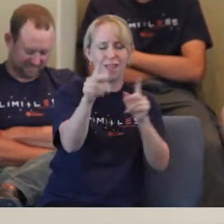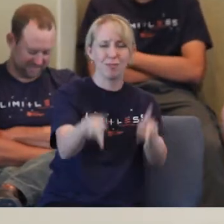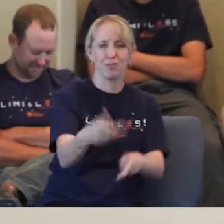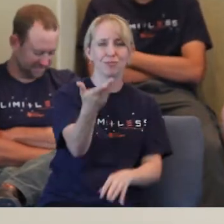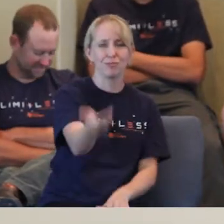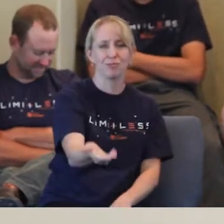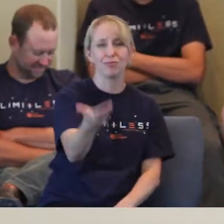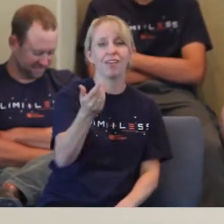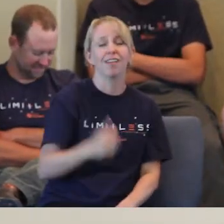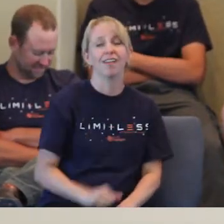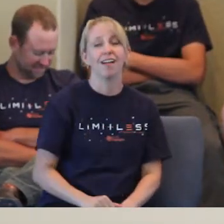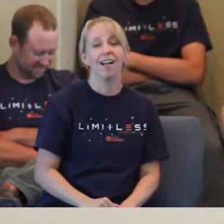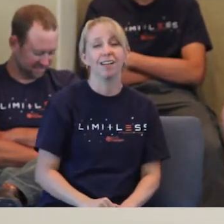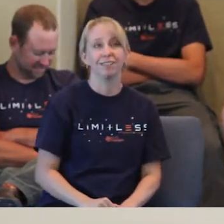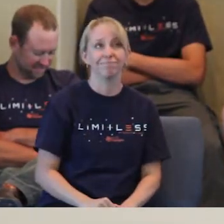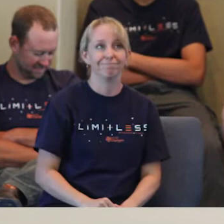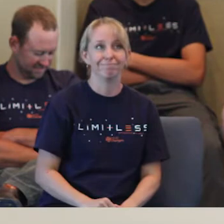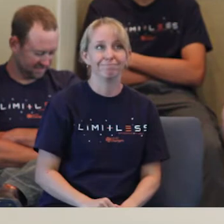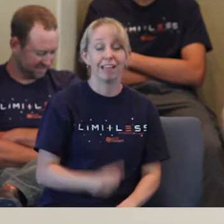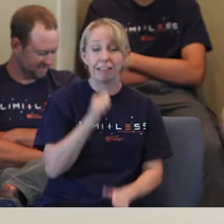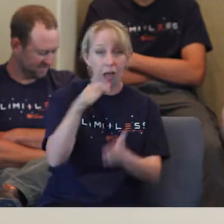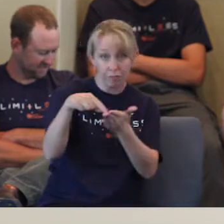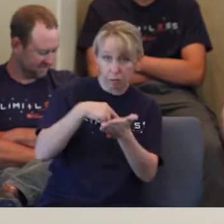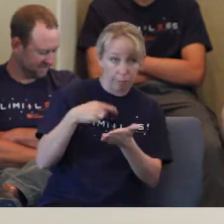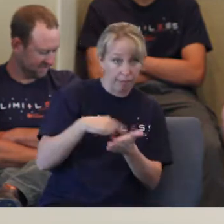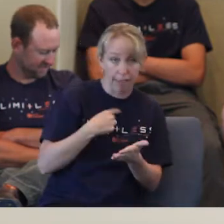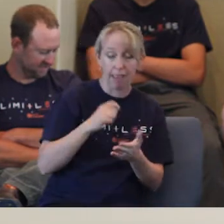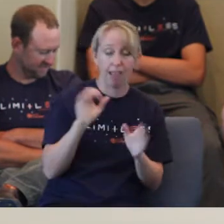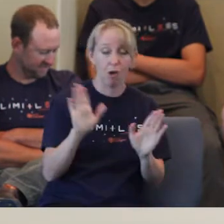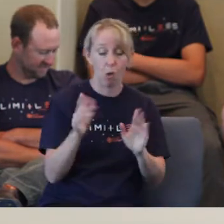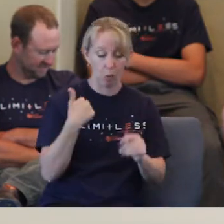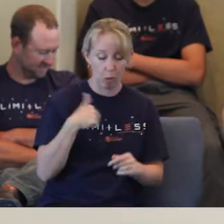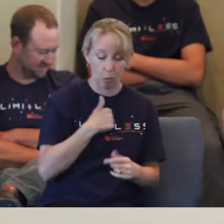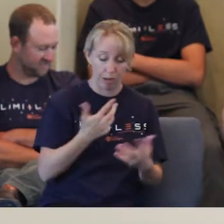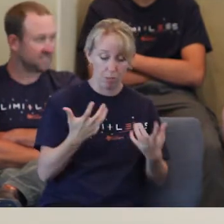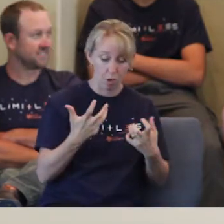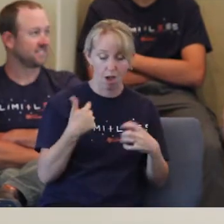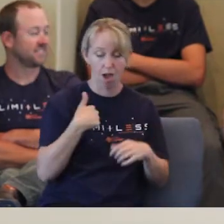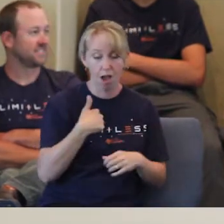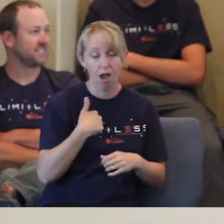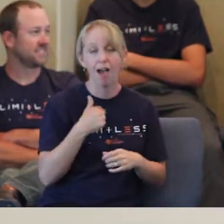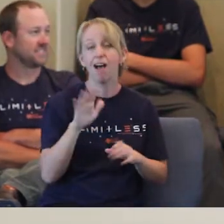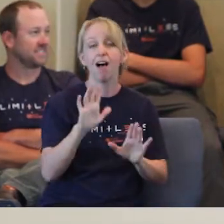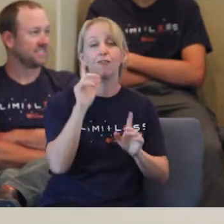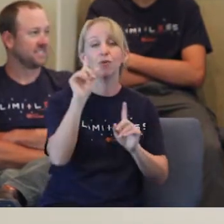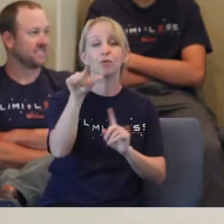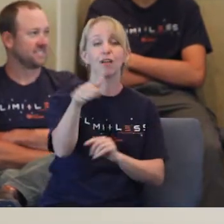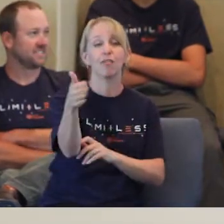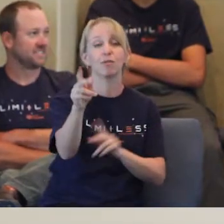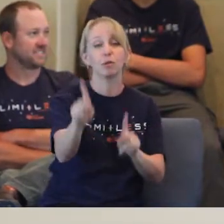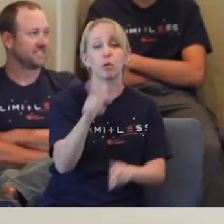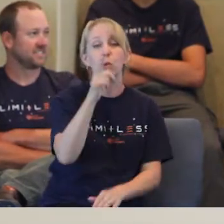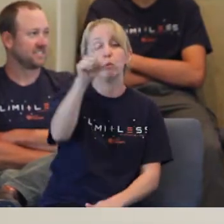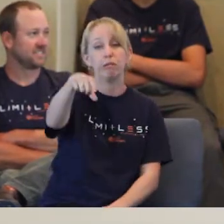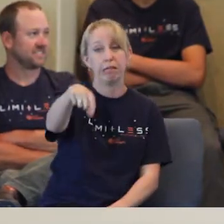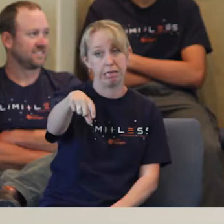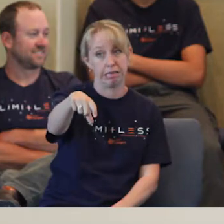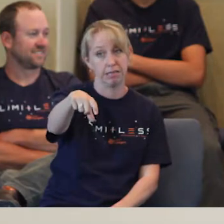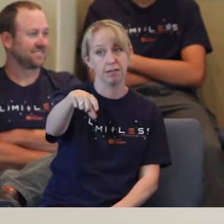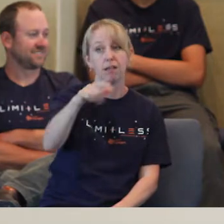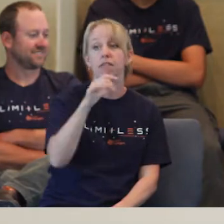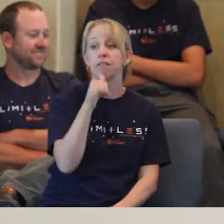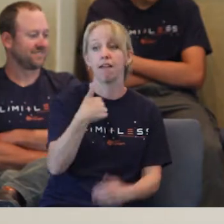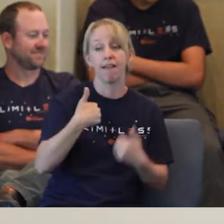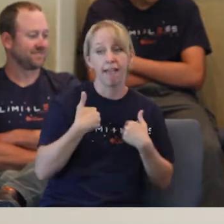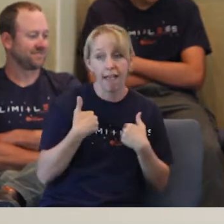this for somebody else. And, you know, not for, you know, pay or for what we want,